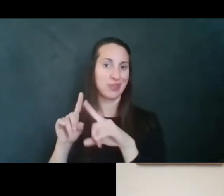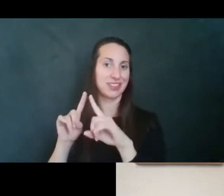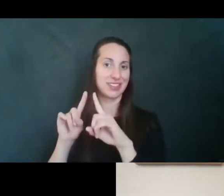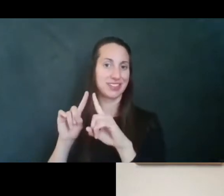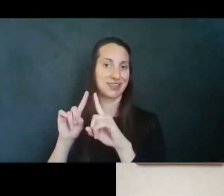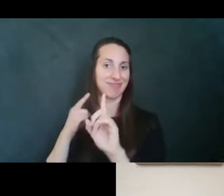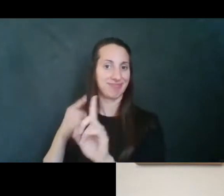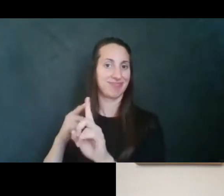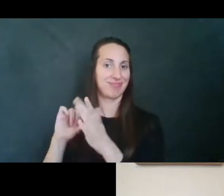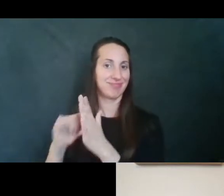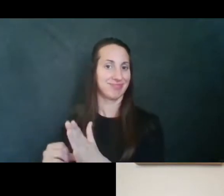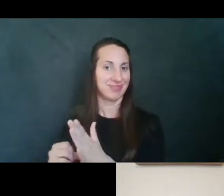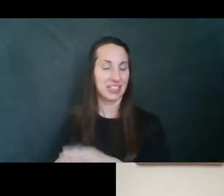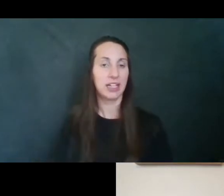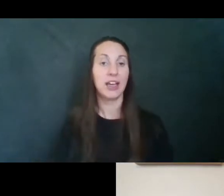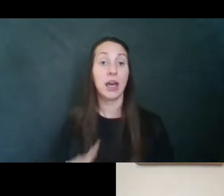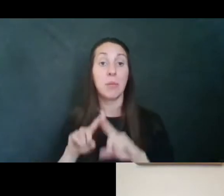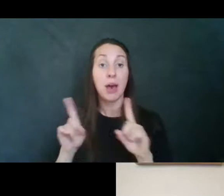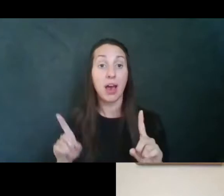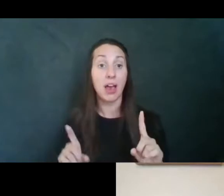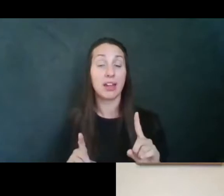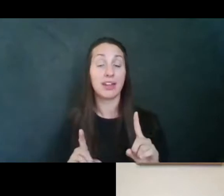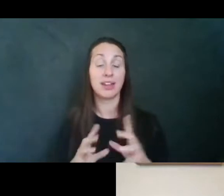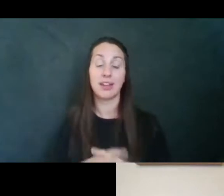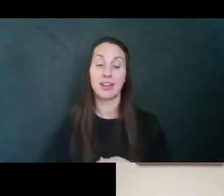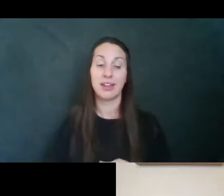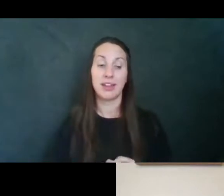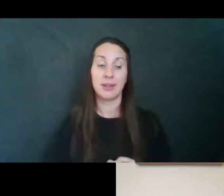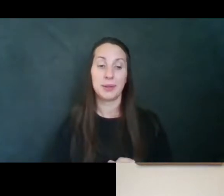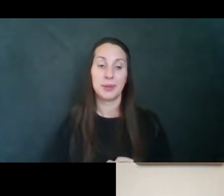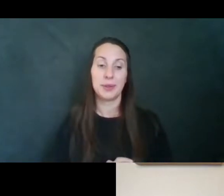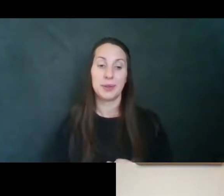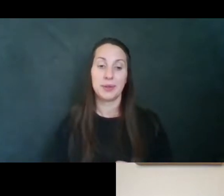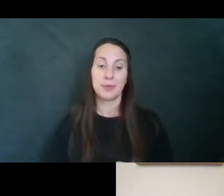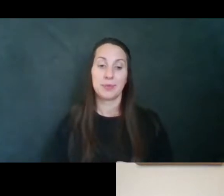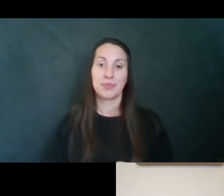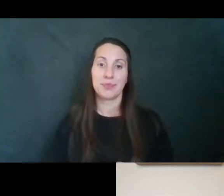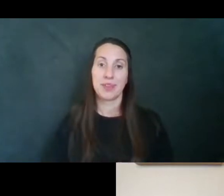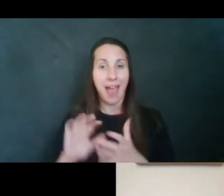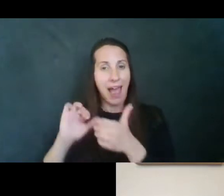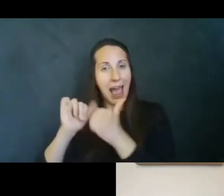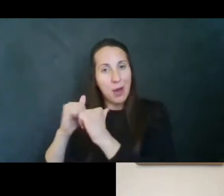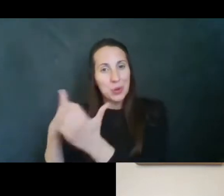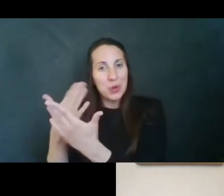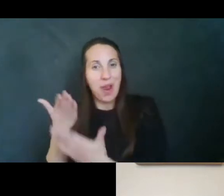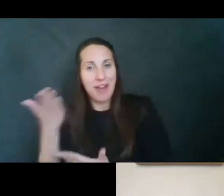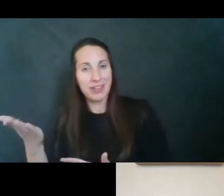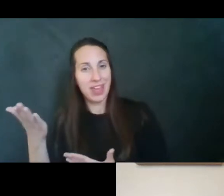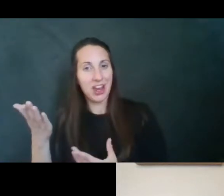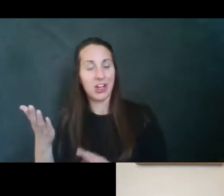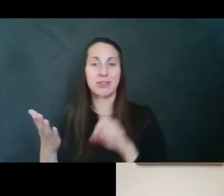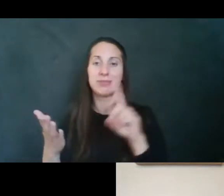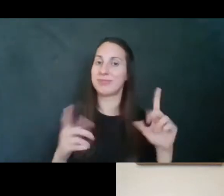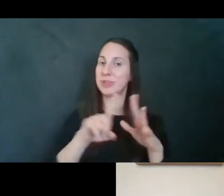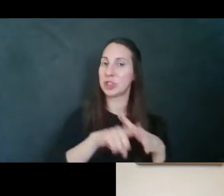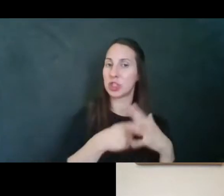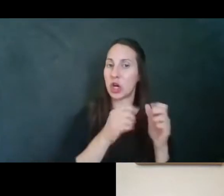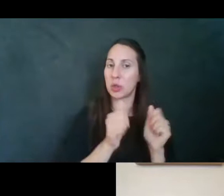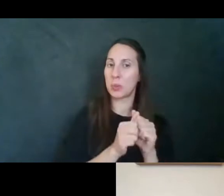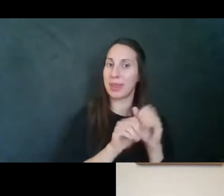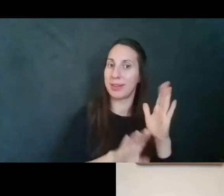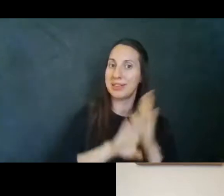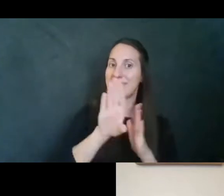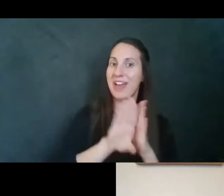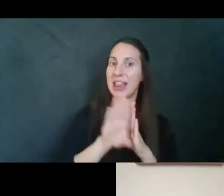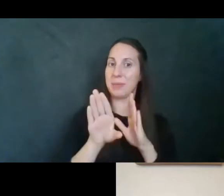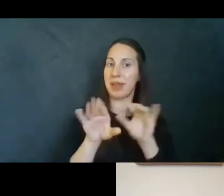But it came from the flip side of the coin, which was developing the commonality, and that when people, felt that there were